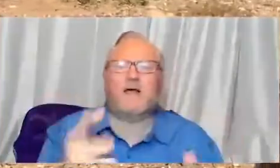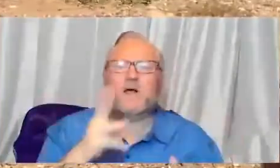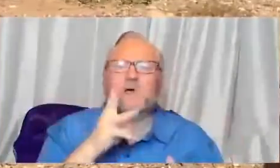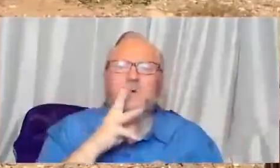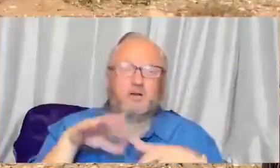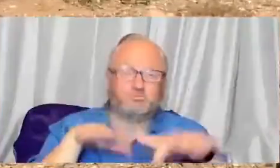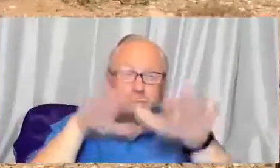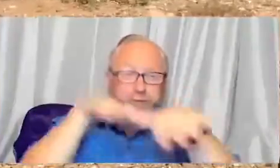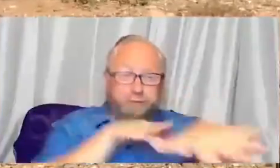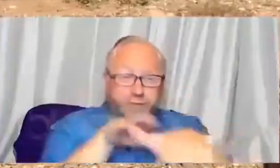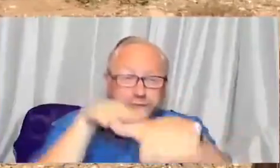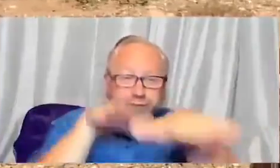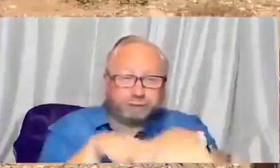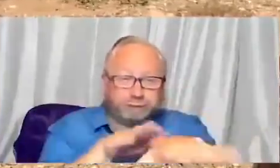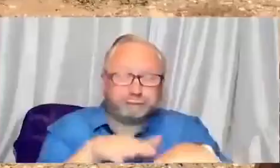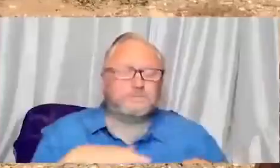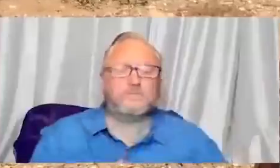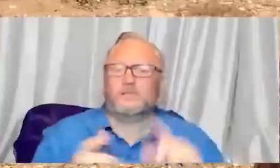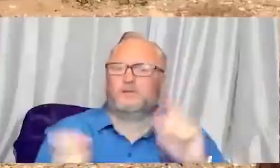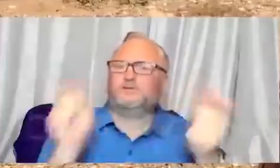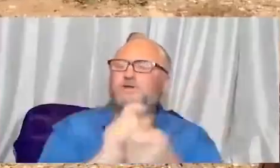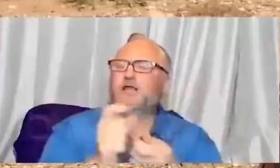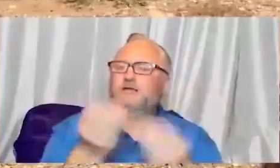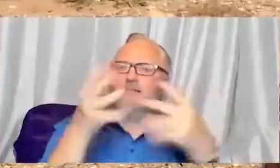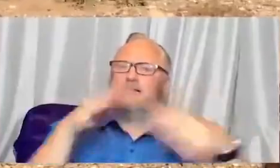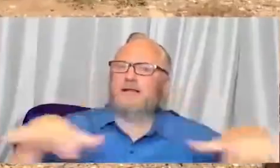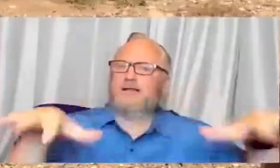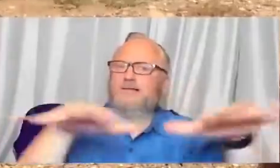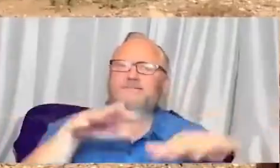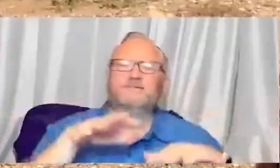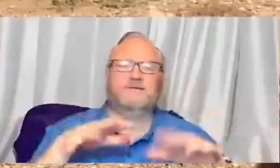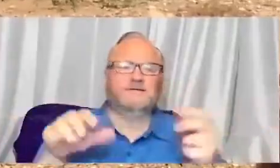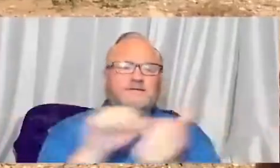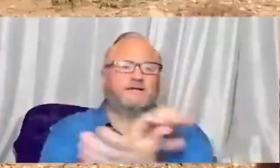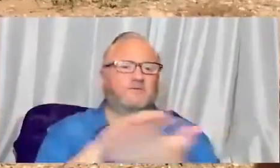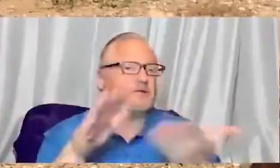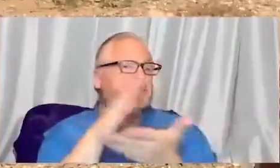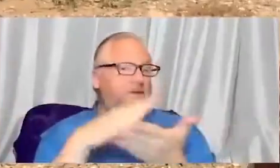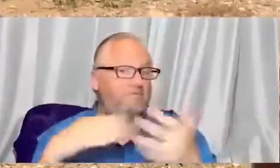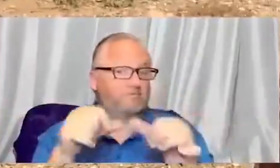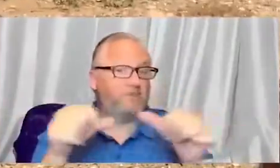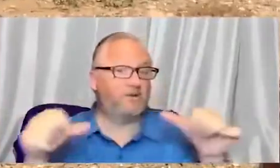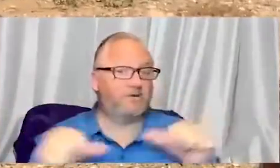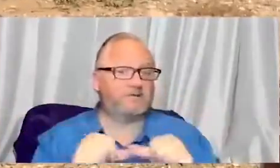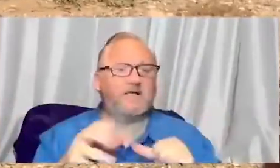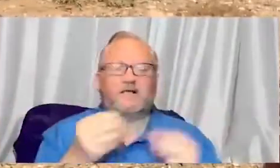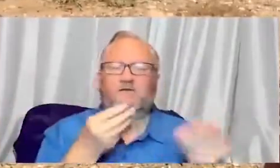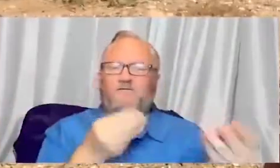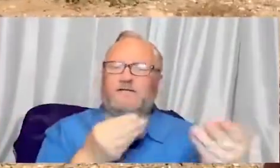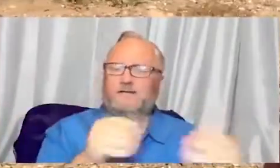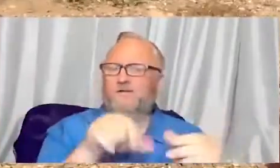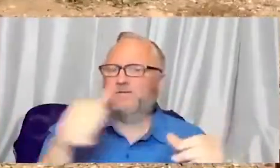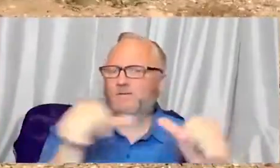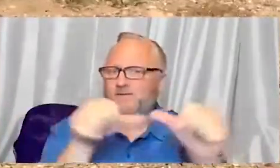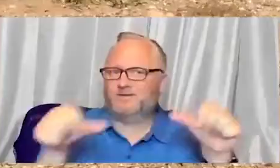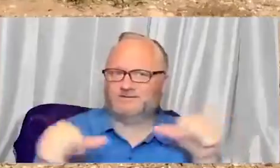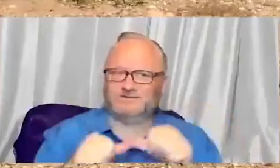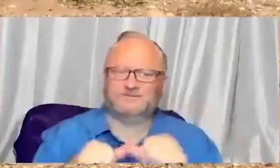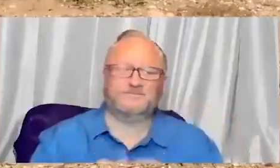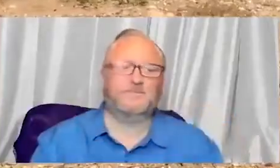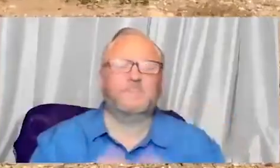waters, altering our landscapes, devastating some and fueling others. May